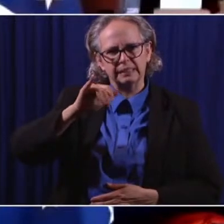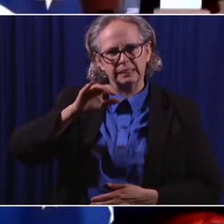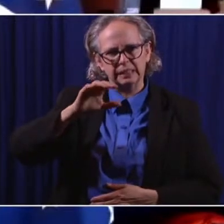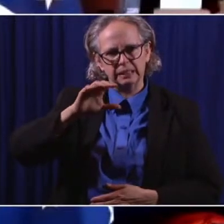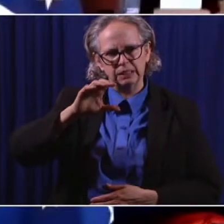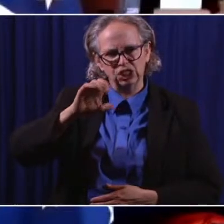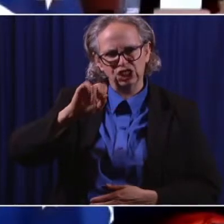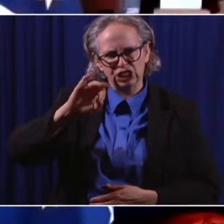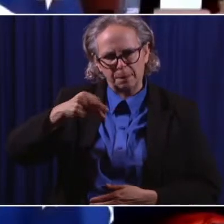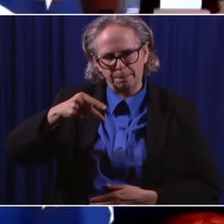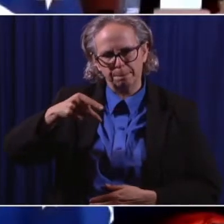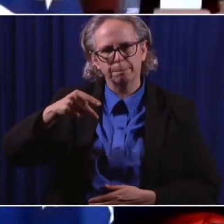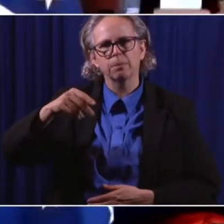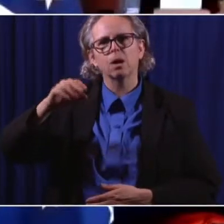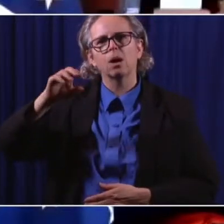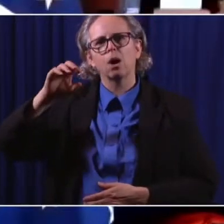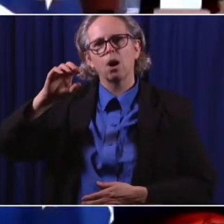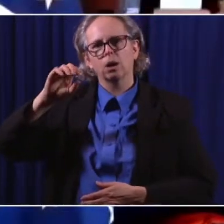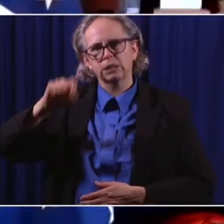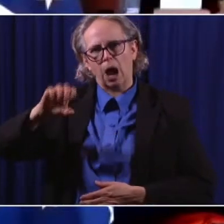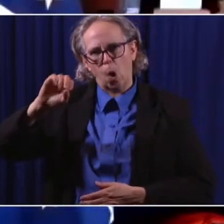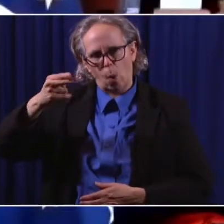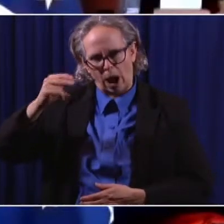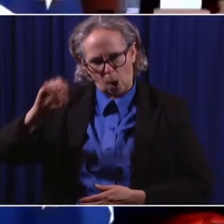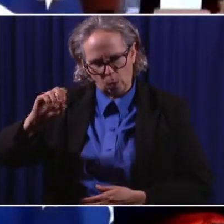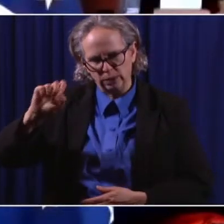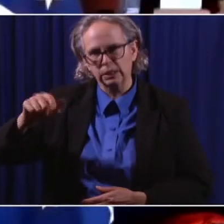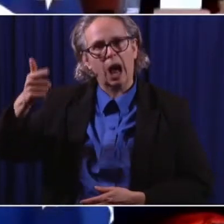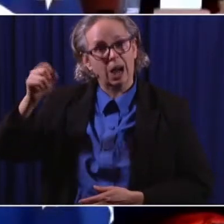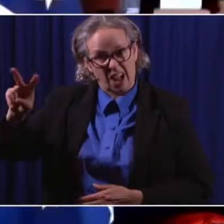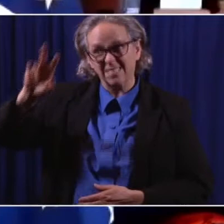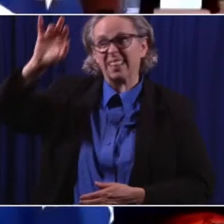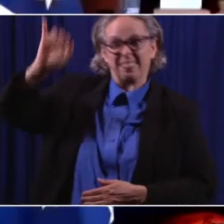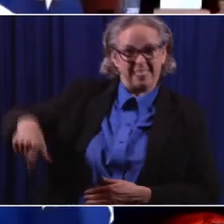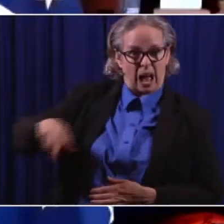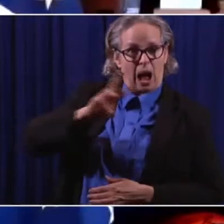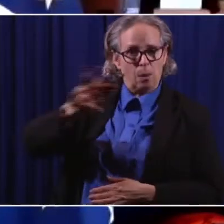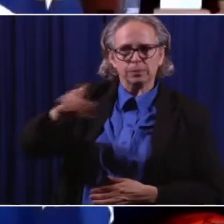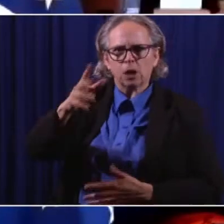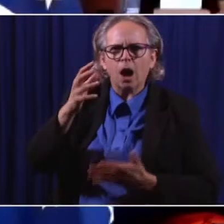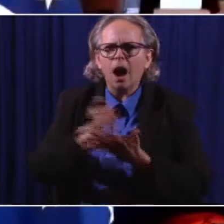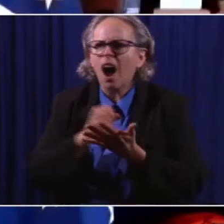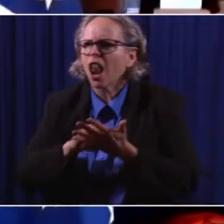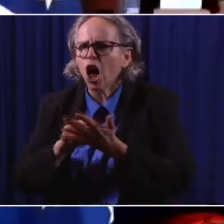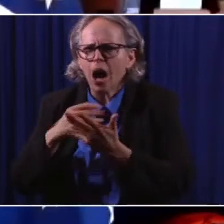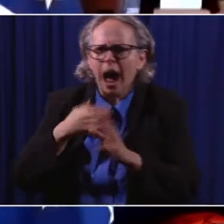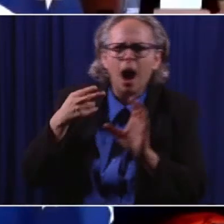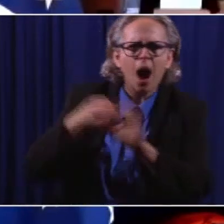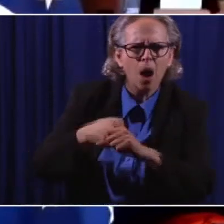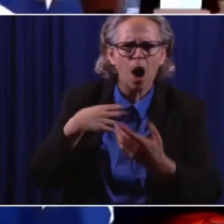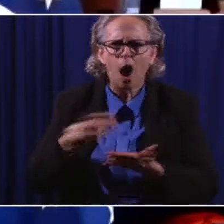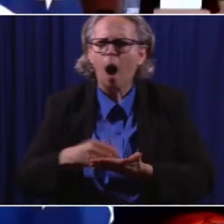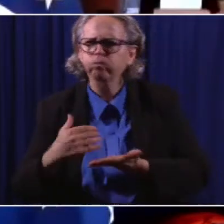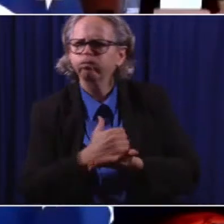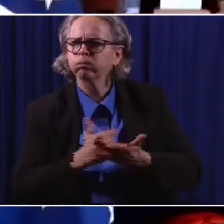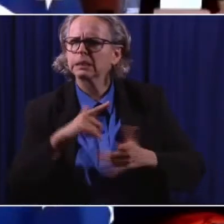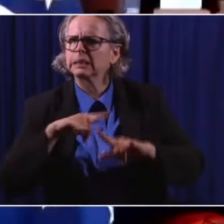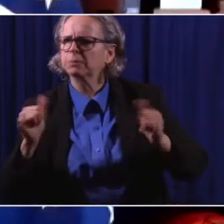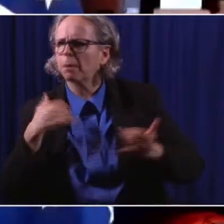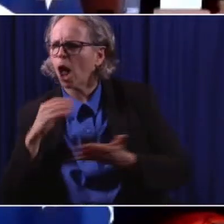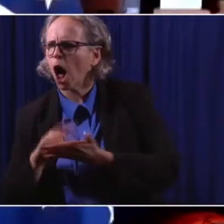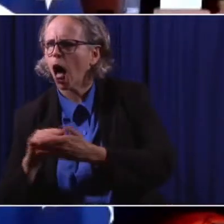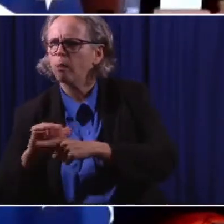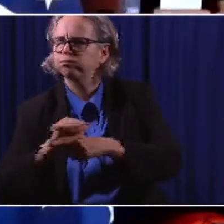apprentice.ohio.gov, and there's more information about how you can get involved in that process, in that system. I want to